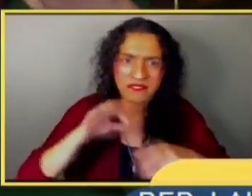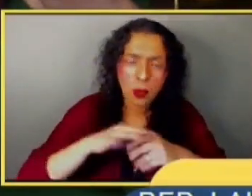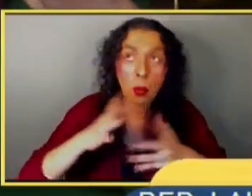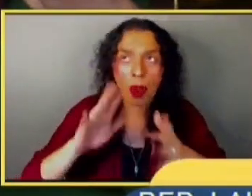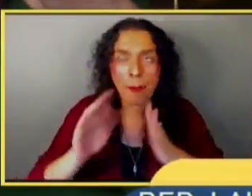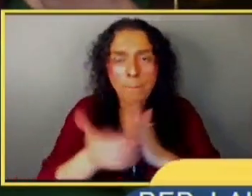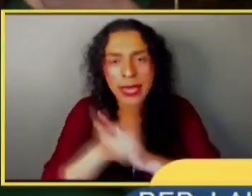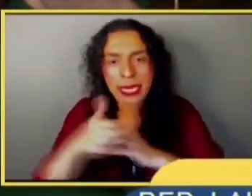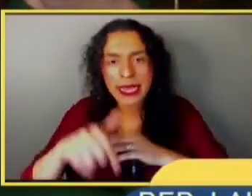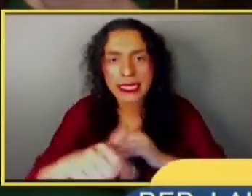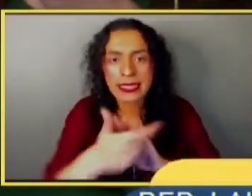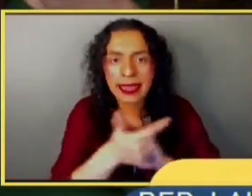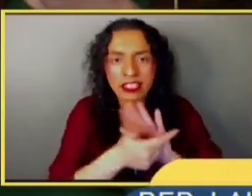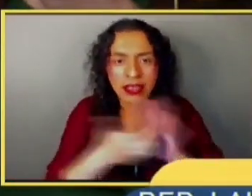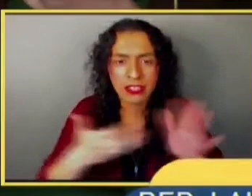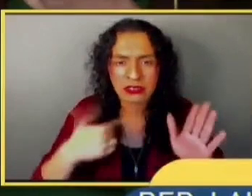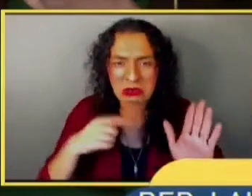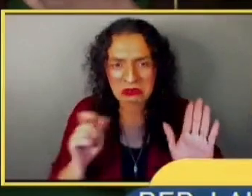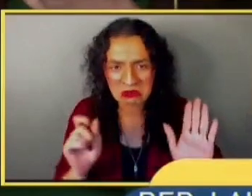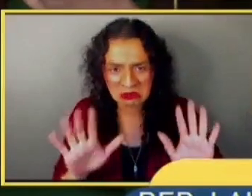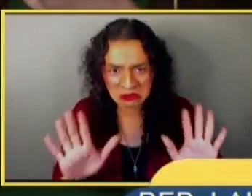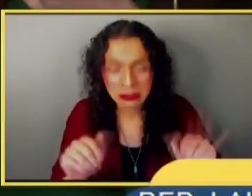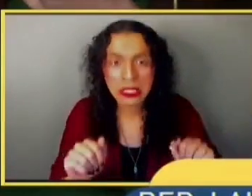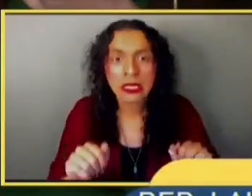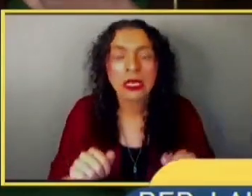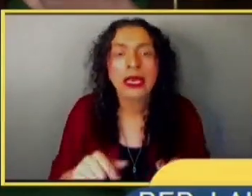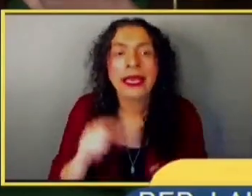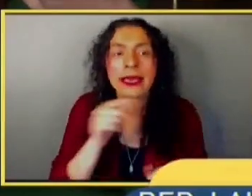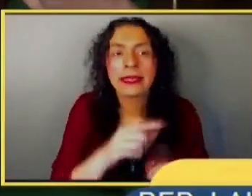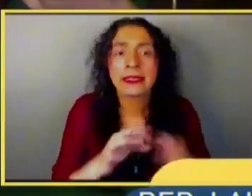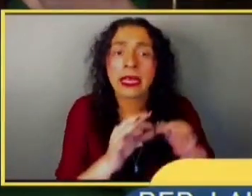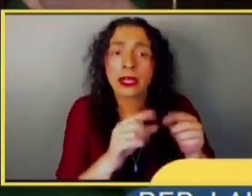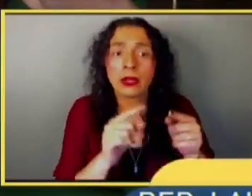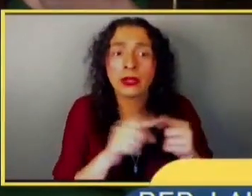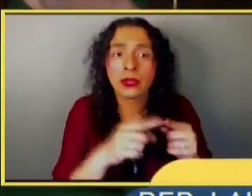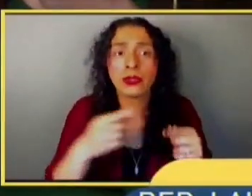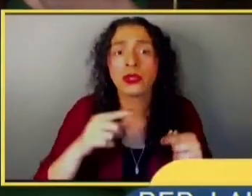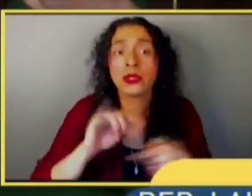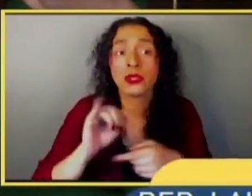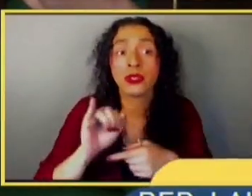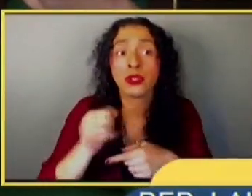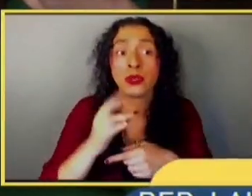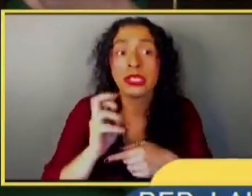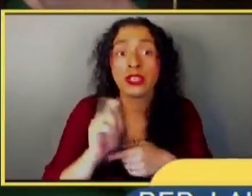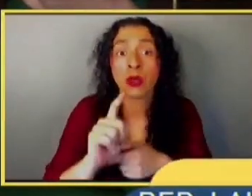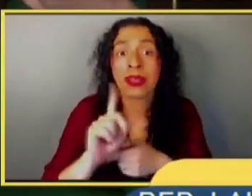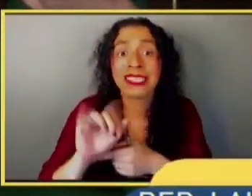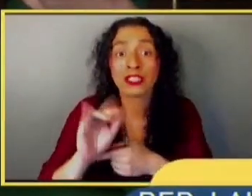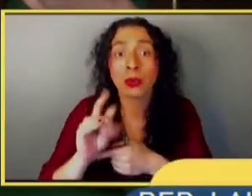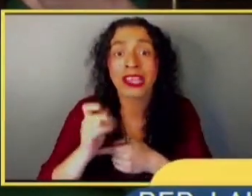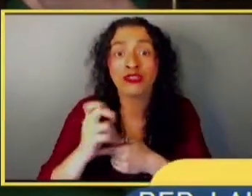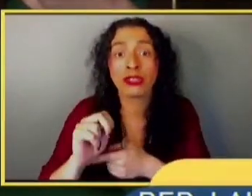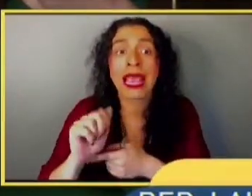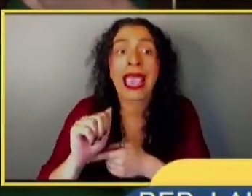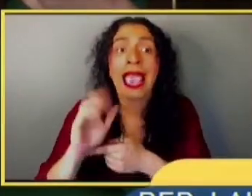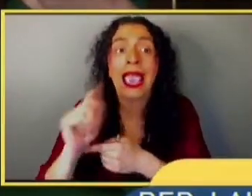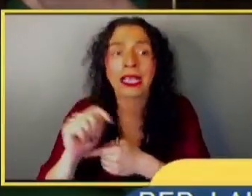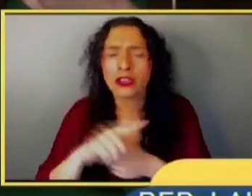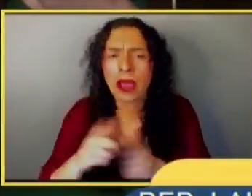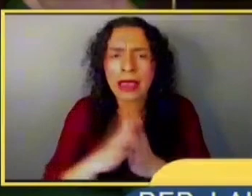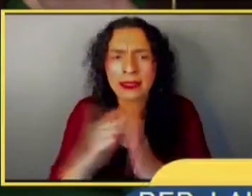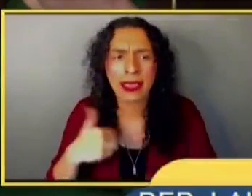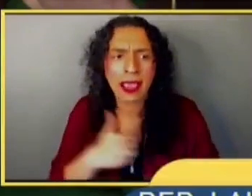legislation. So the bill before us is titled the Judicial Discretion Act, and you are here testifying, asking us to grant judges